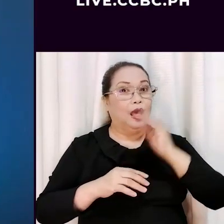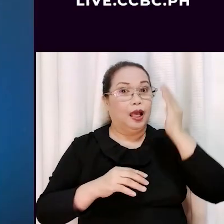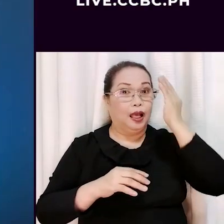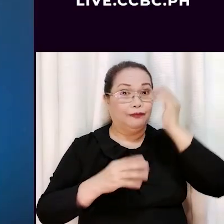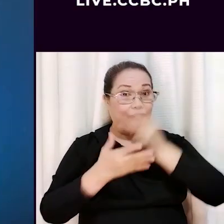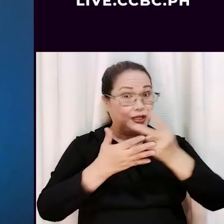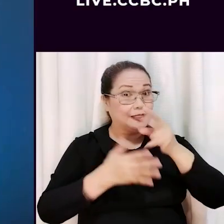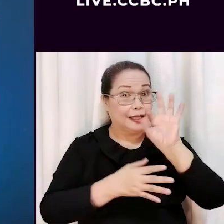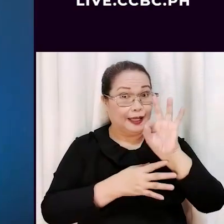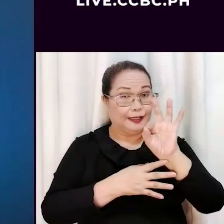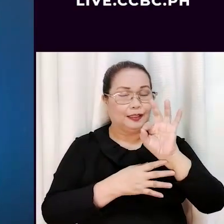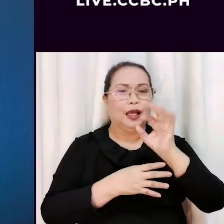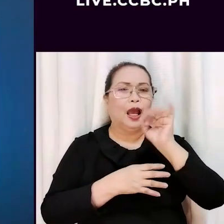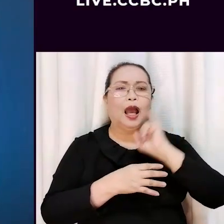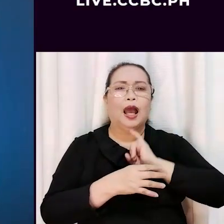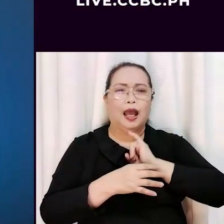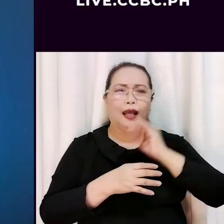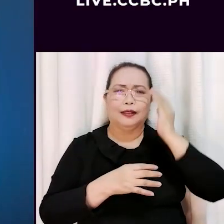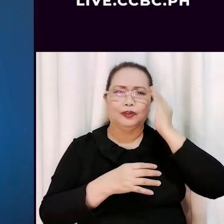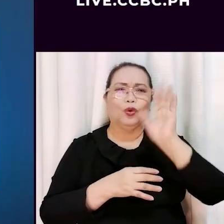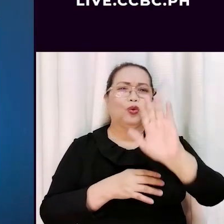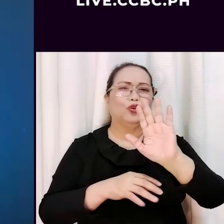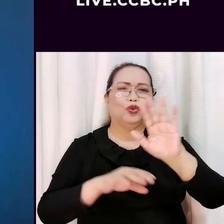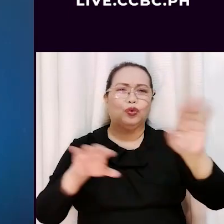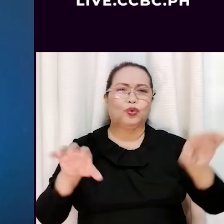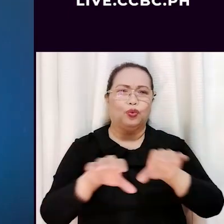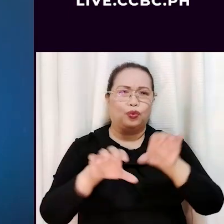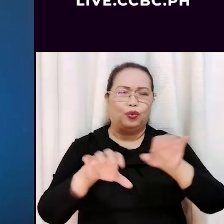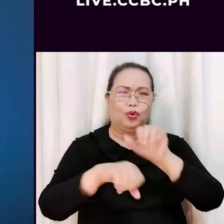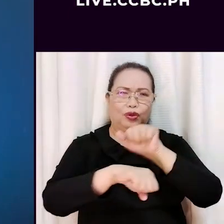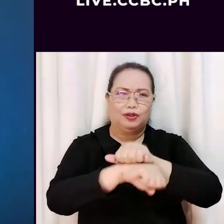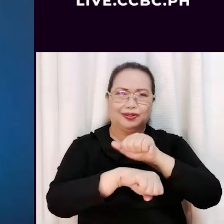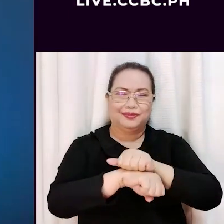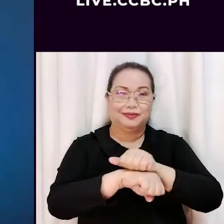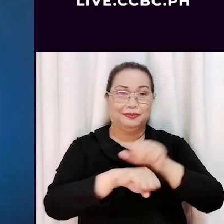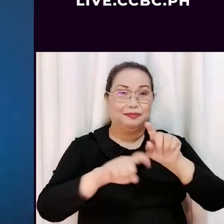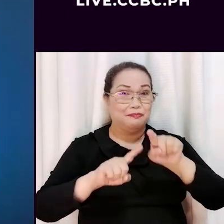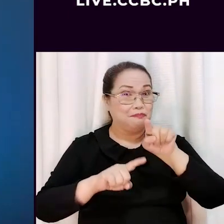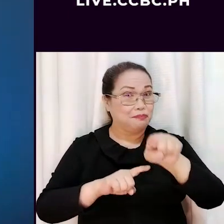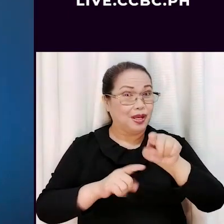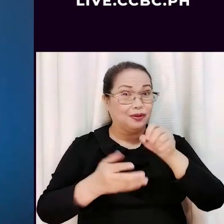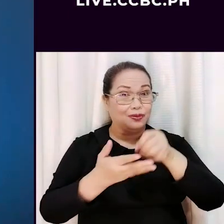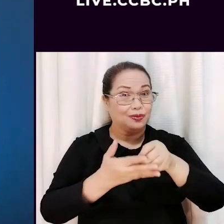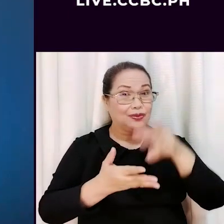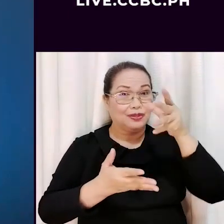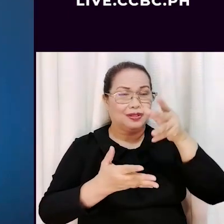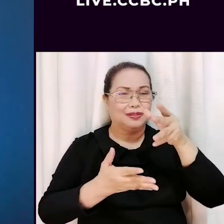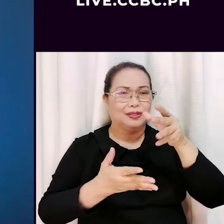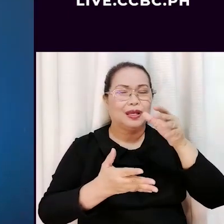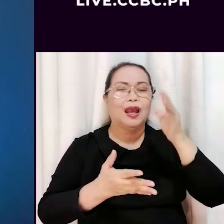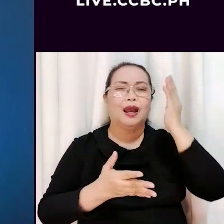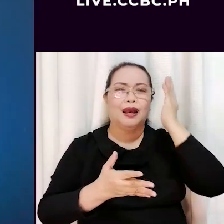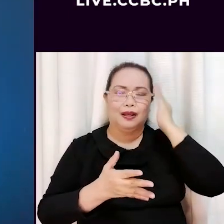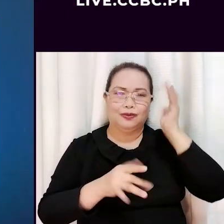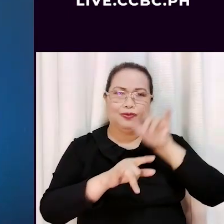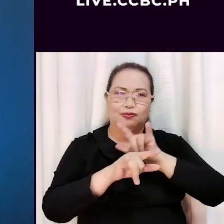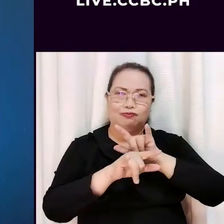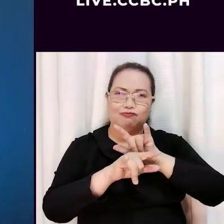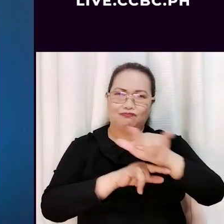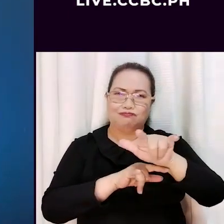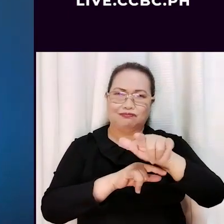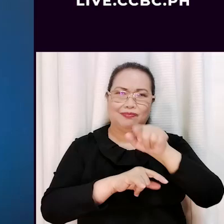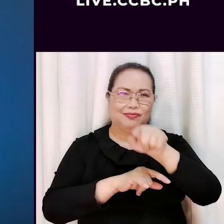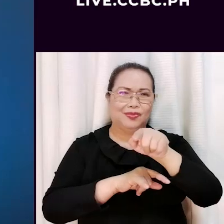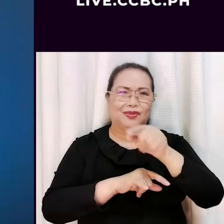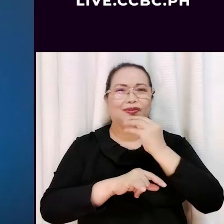works, tribulation and poverty, but you are rich. And I know the blasphemy of those who say they are